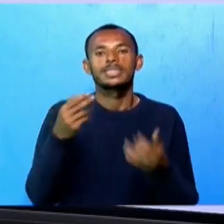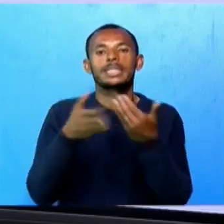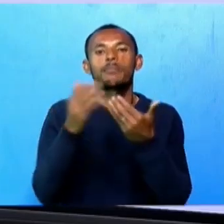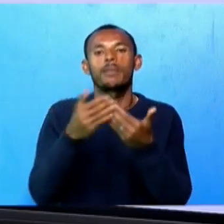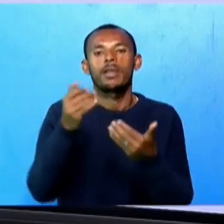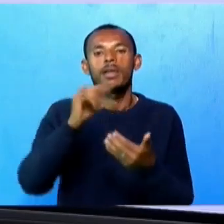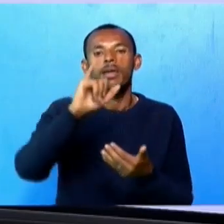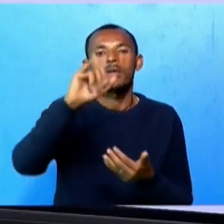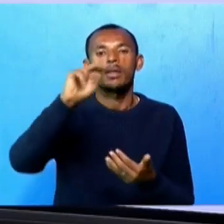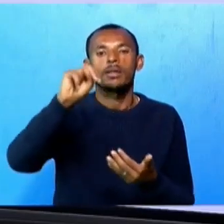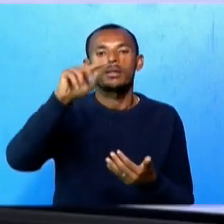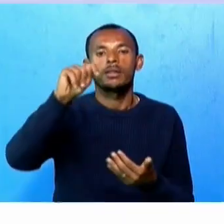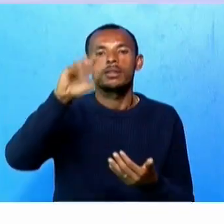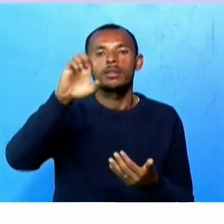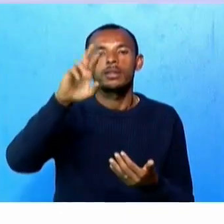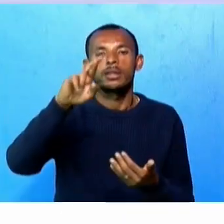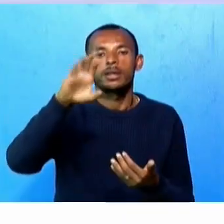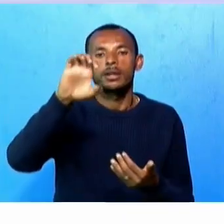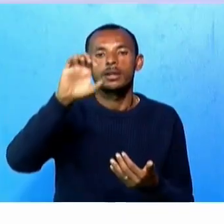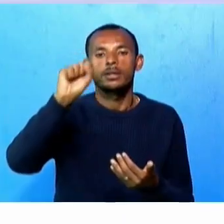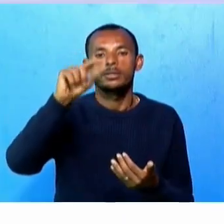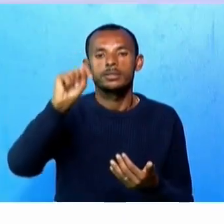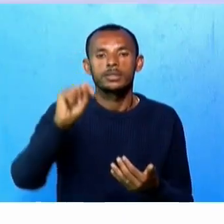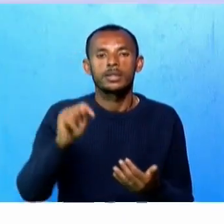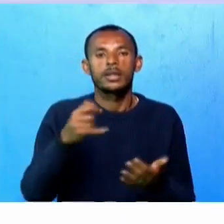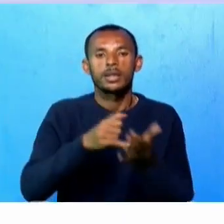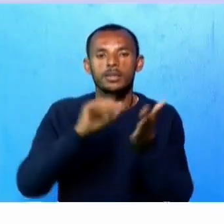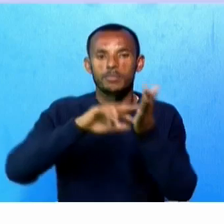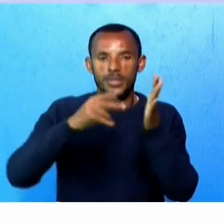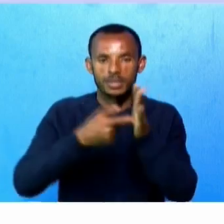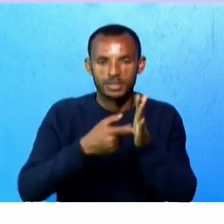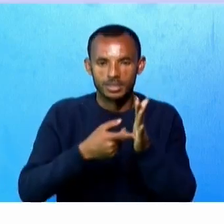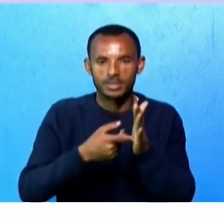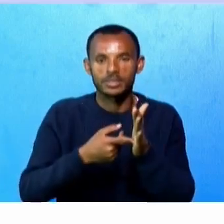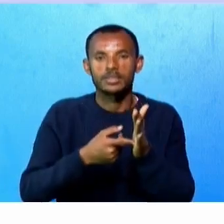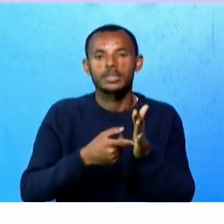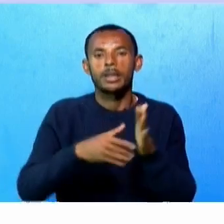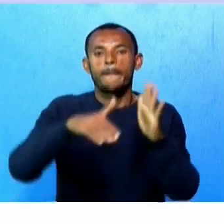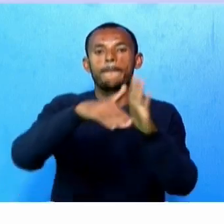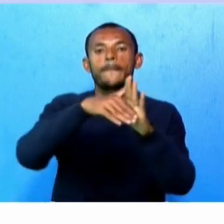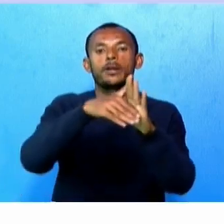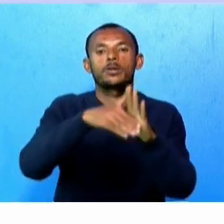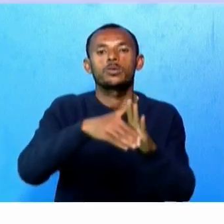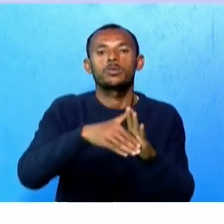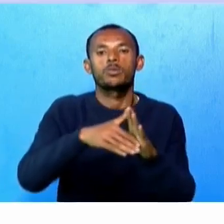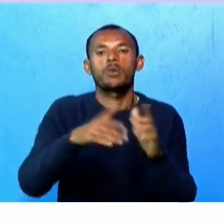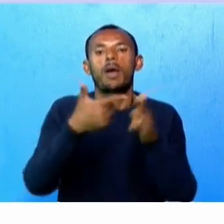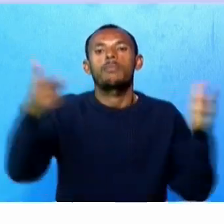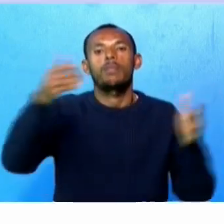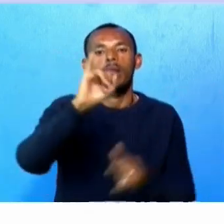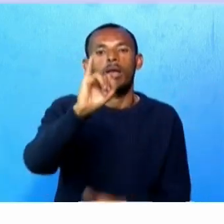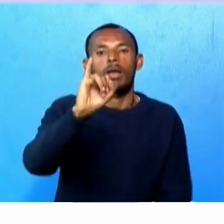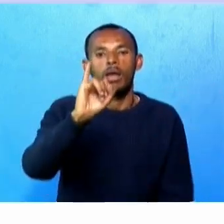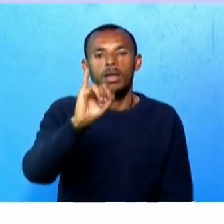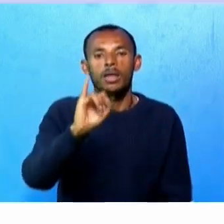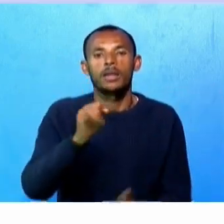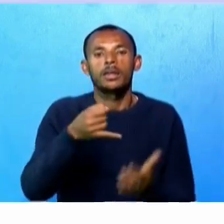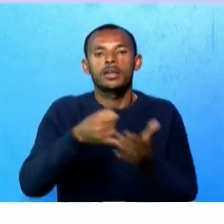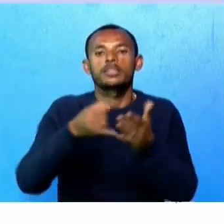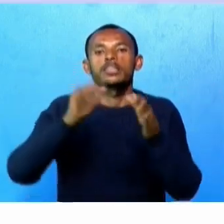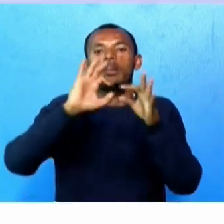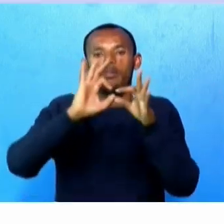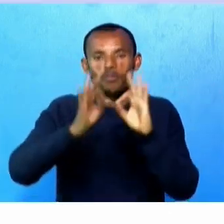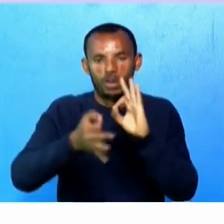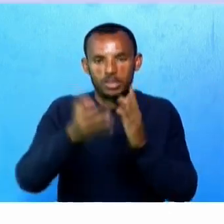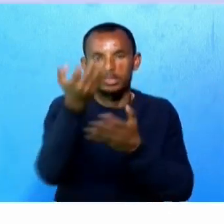Here, interest is denoted by capital letter I, and it's defined by the